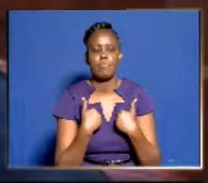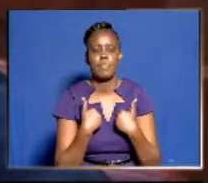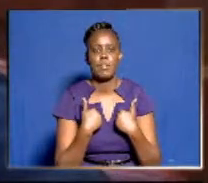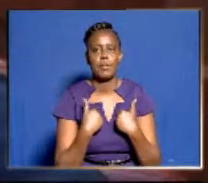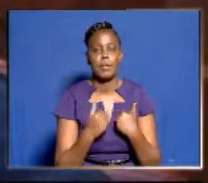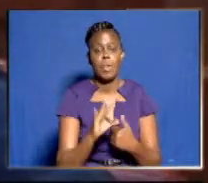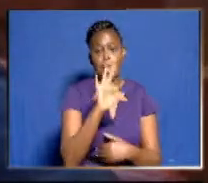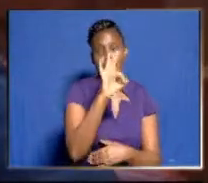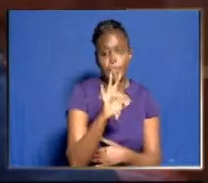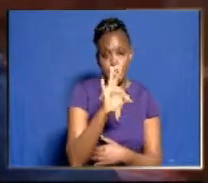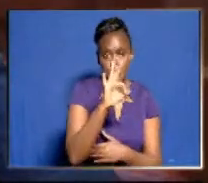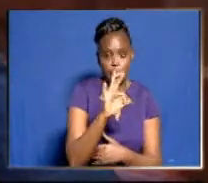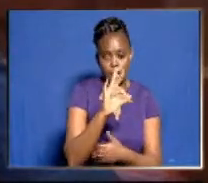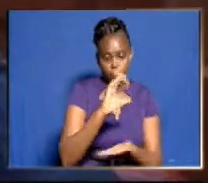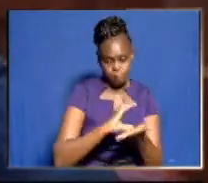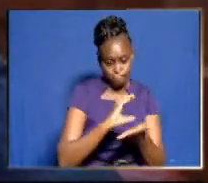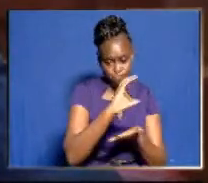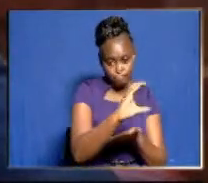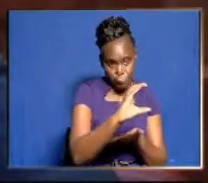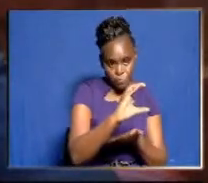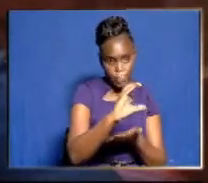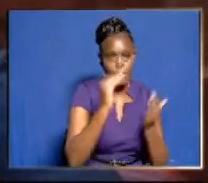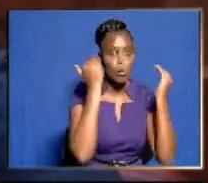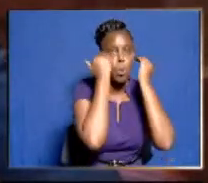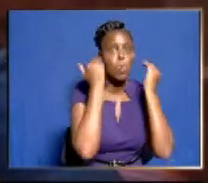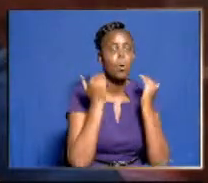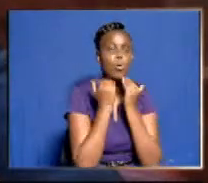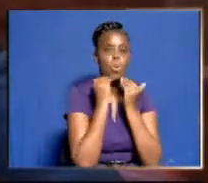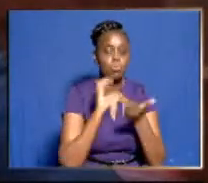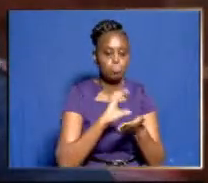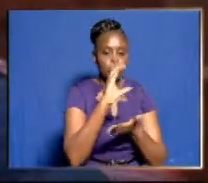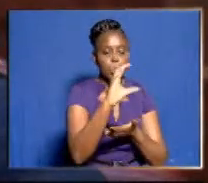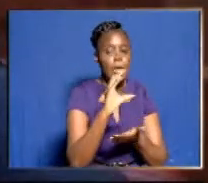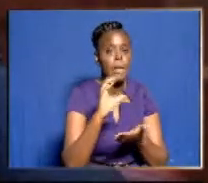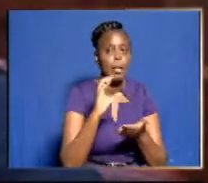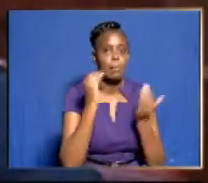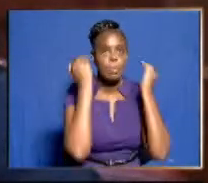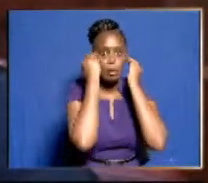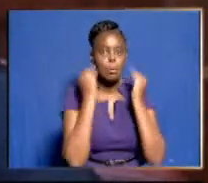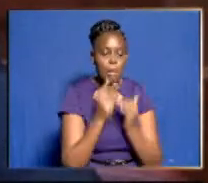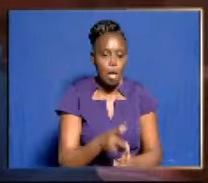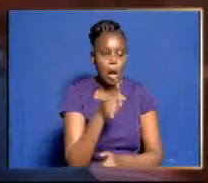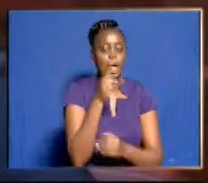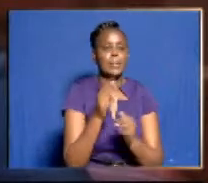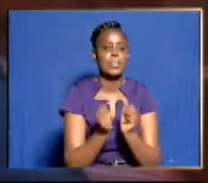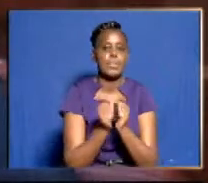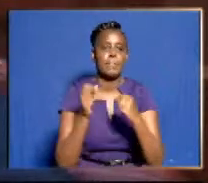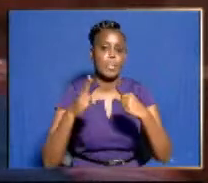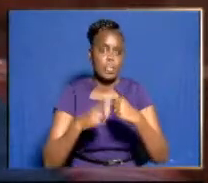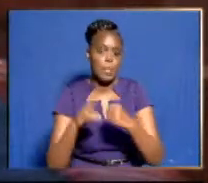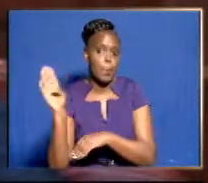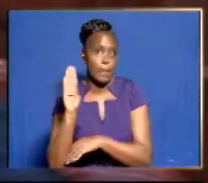one is allocation to the judiciary. The allocation to judiciary will be capped at